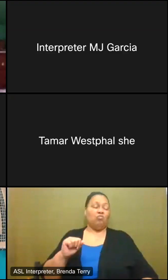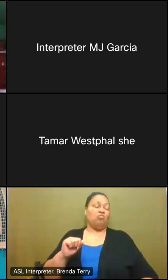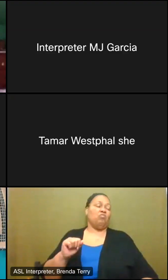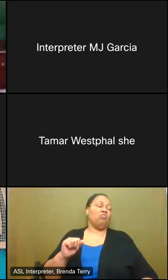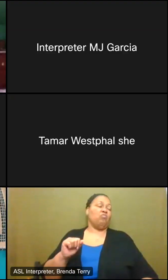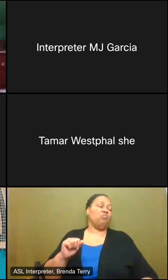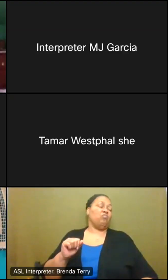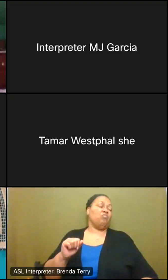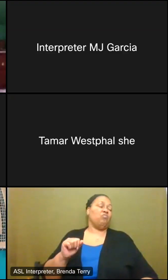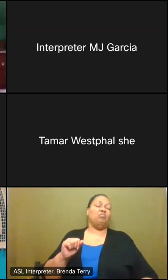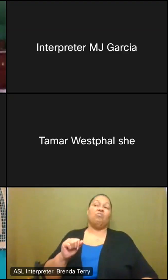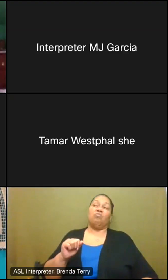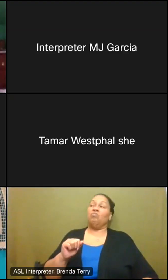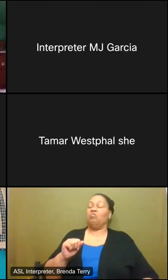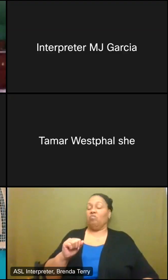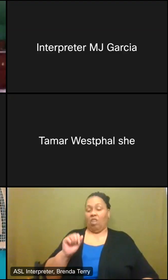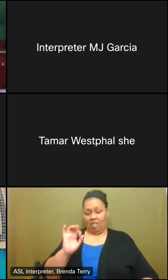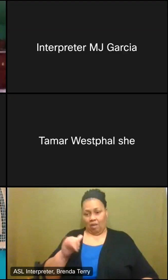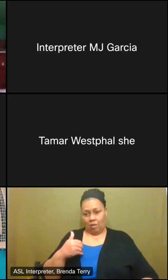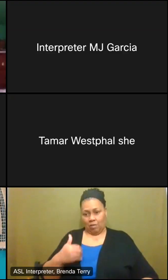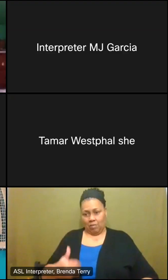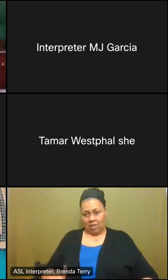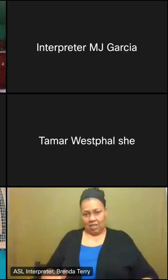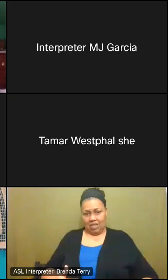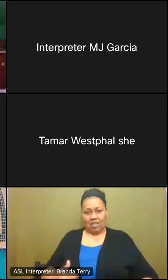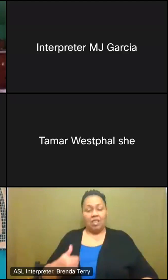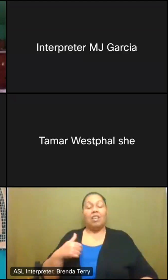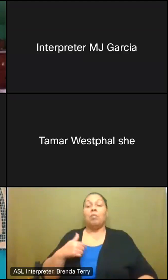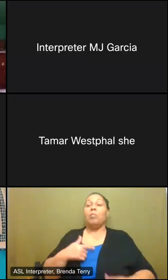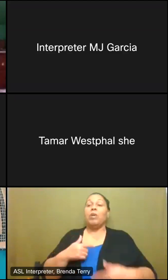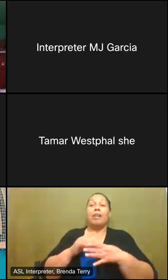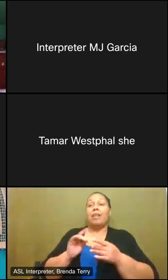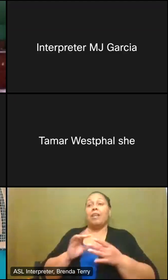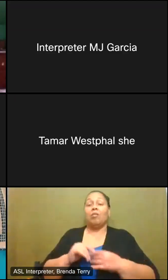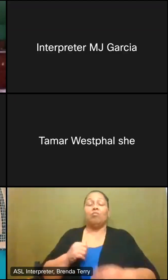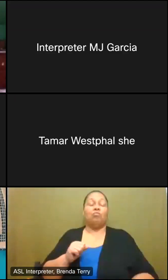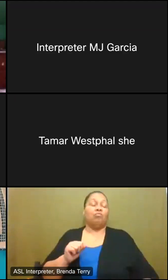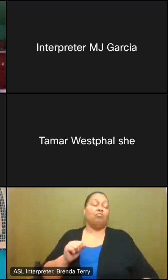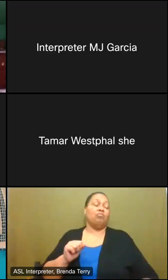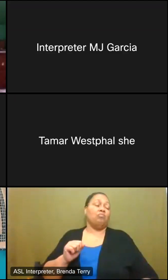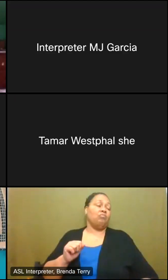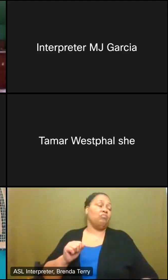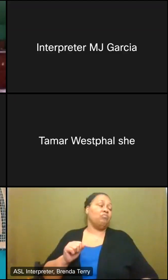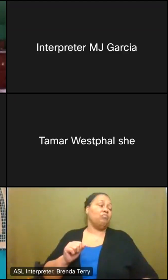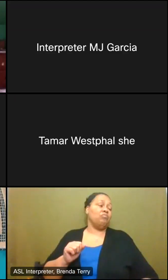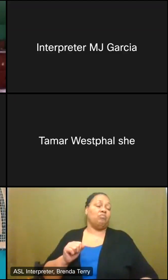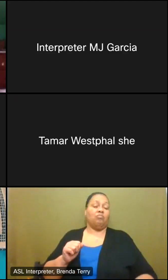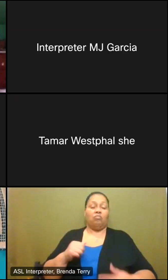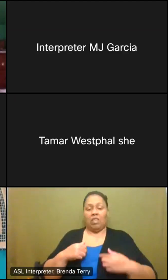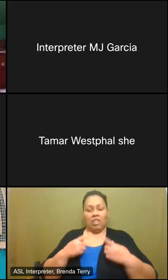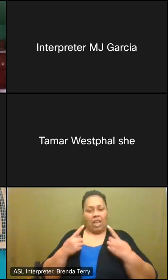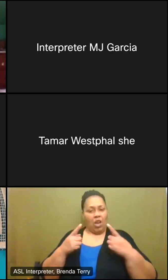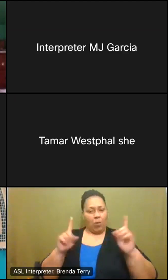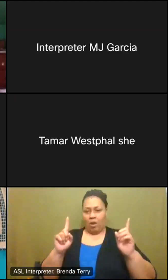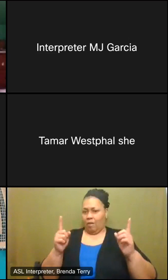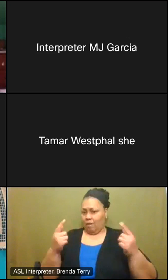I was that person that was considered non-engaging, or for therapy was not working for me. And I'm quoting